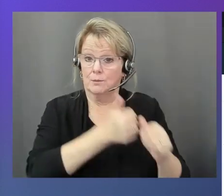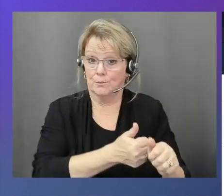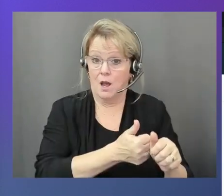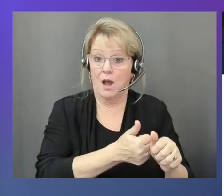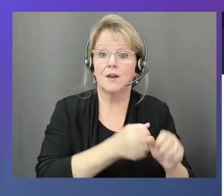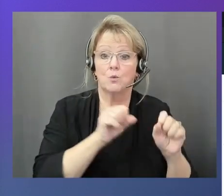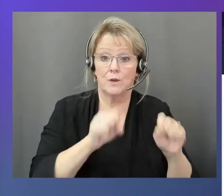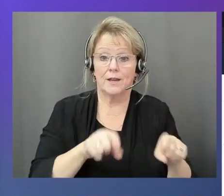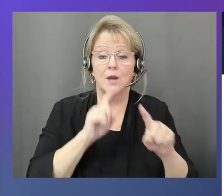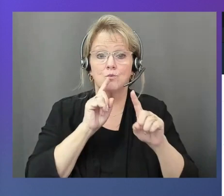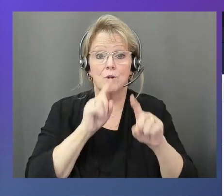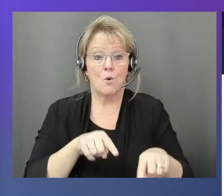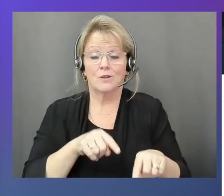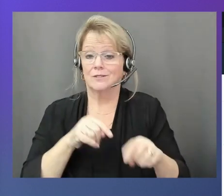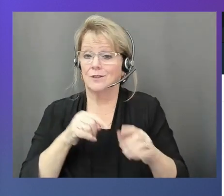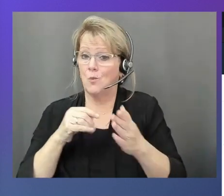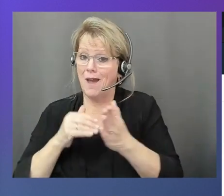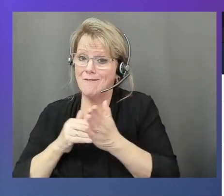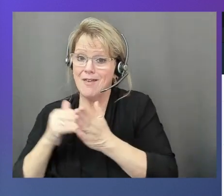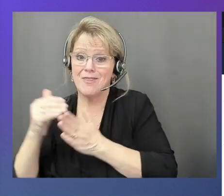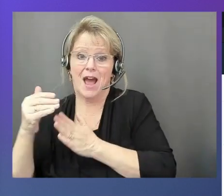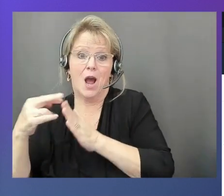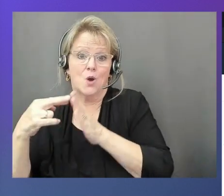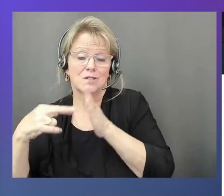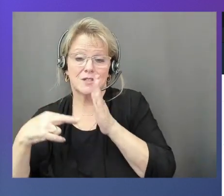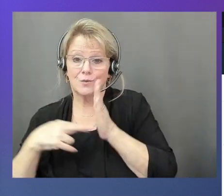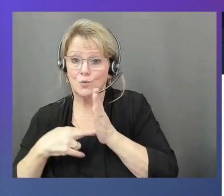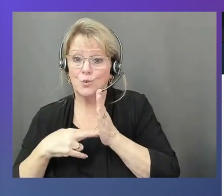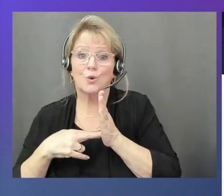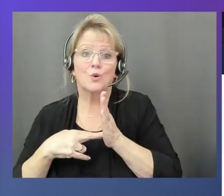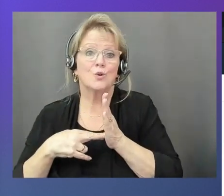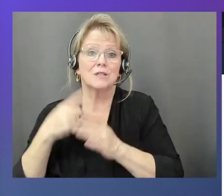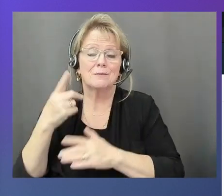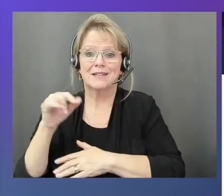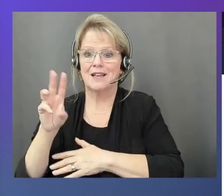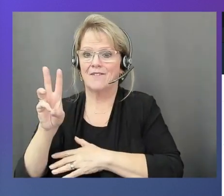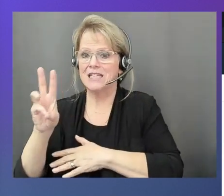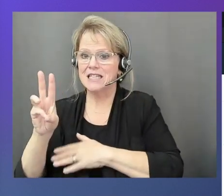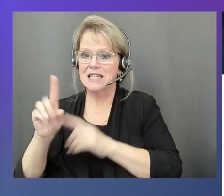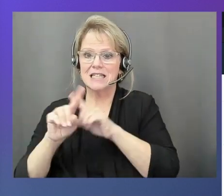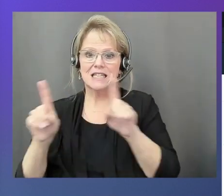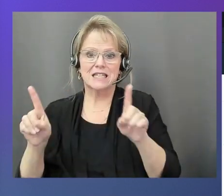of rules, mostly related to patches, of course, because I'm running like 6 different operating systems.